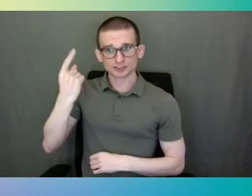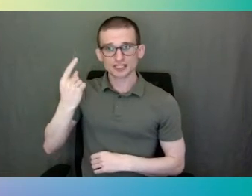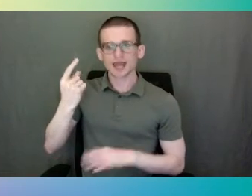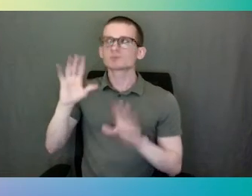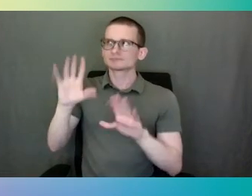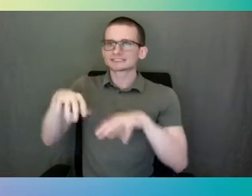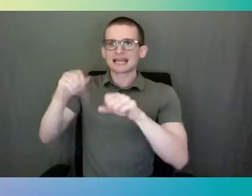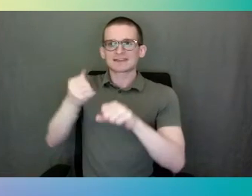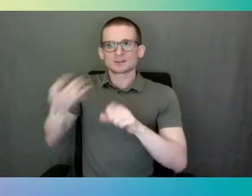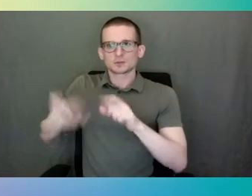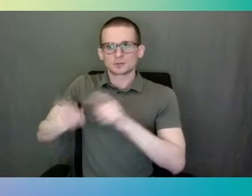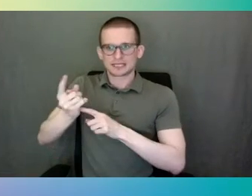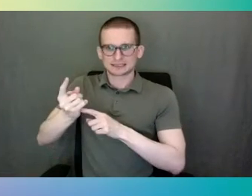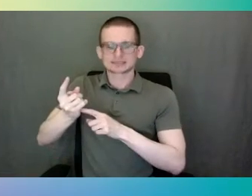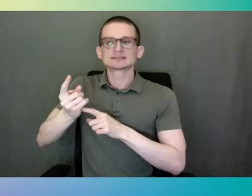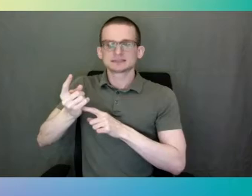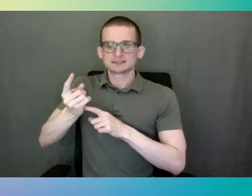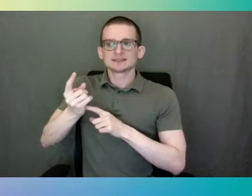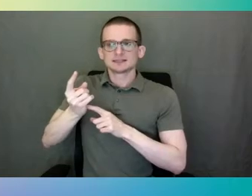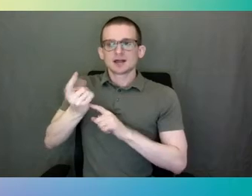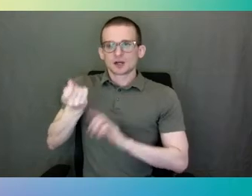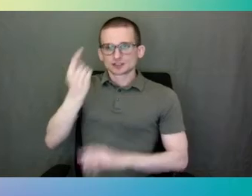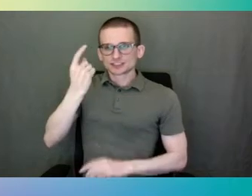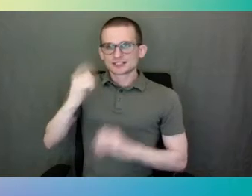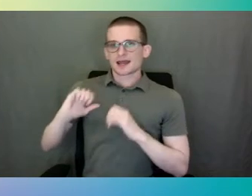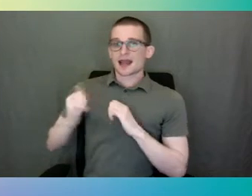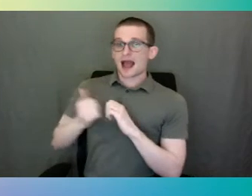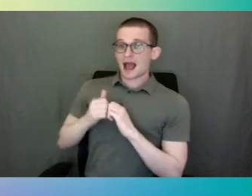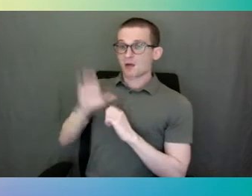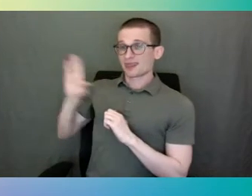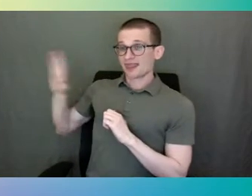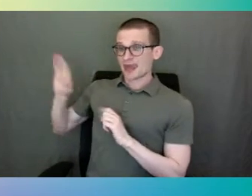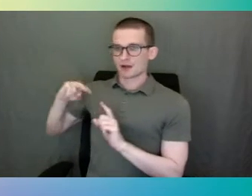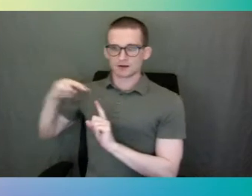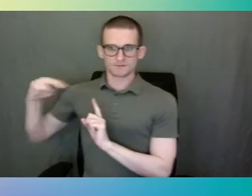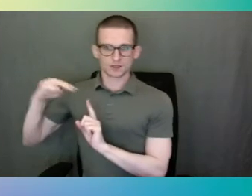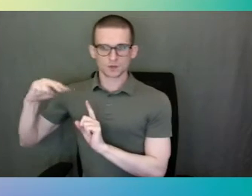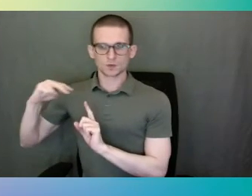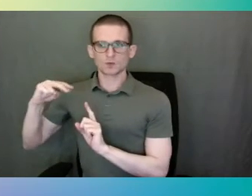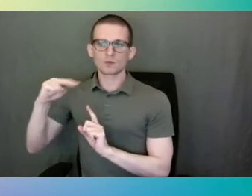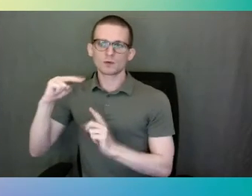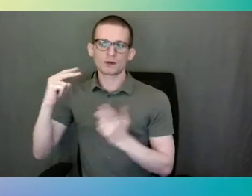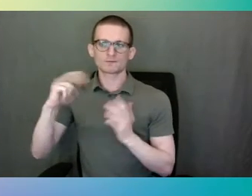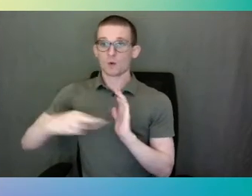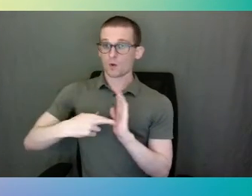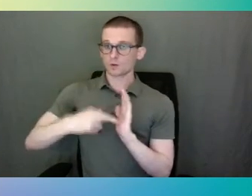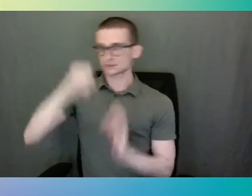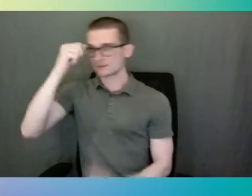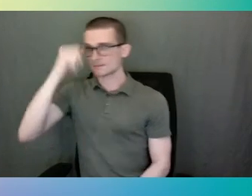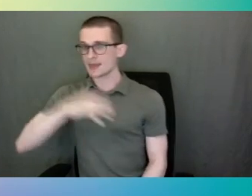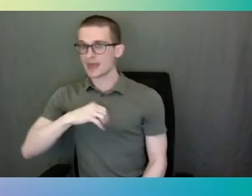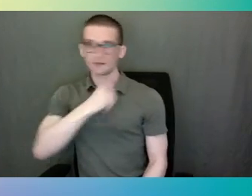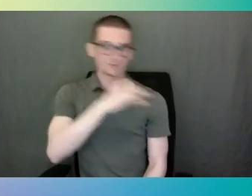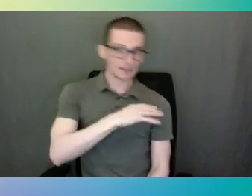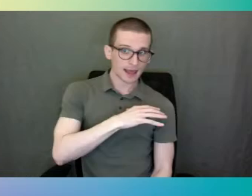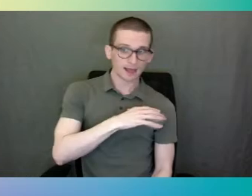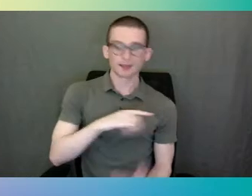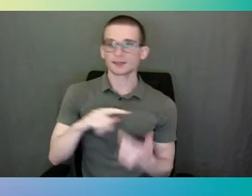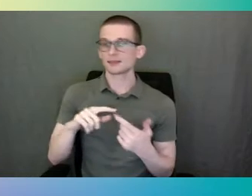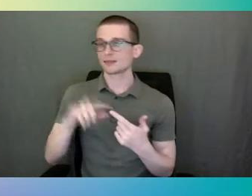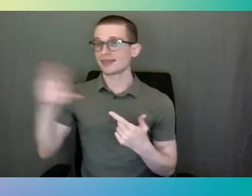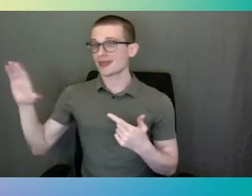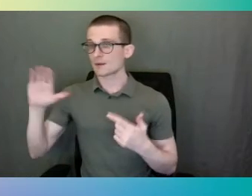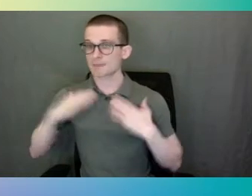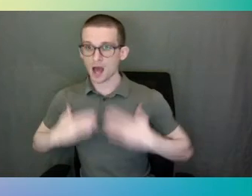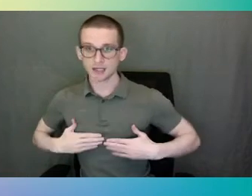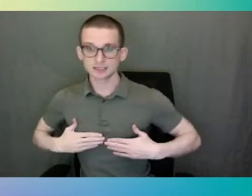few minutes, and understand how they may have viewed male and female, their bodies, and sex, so